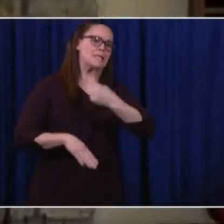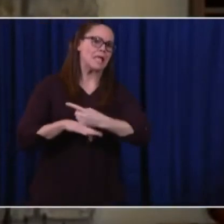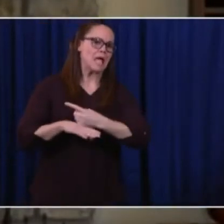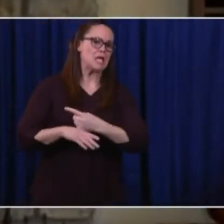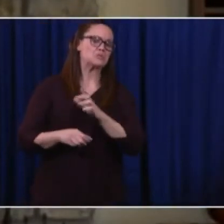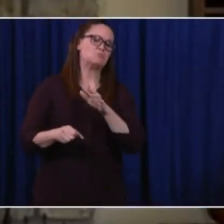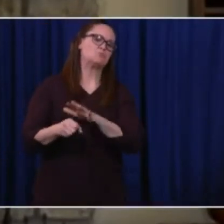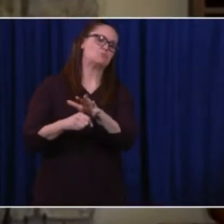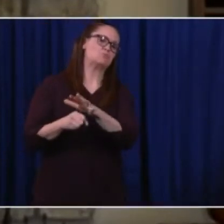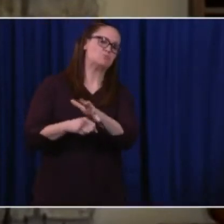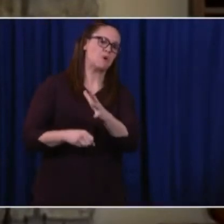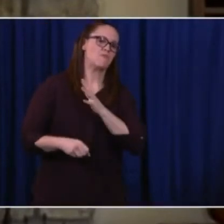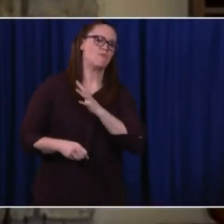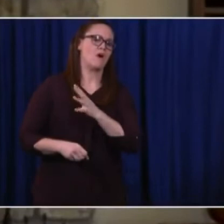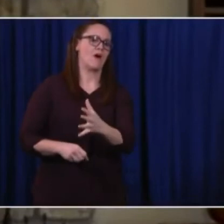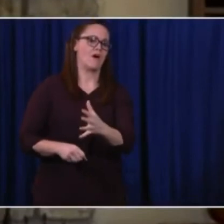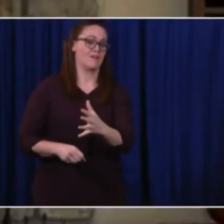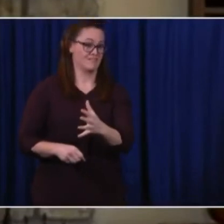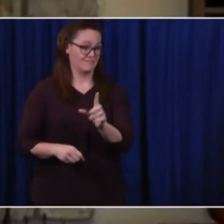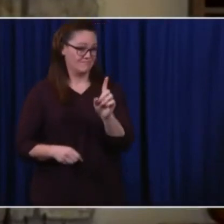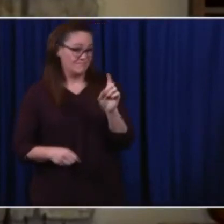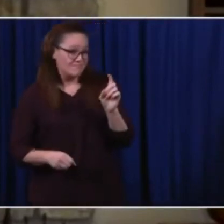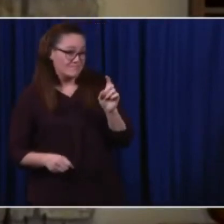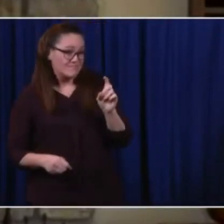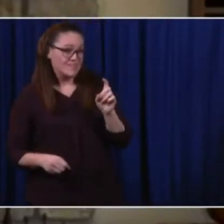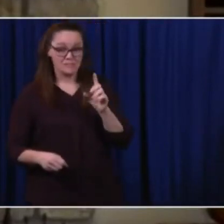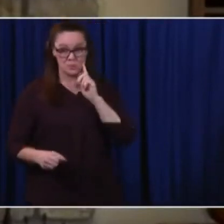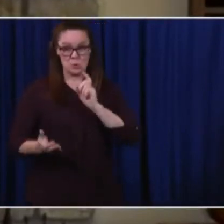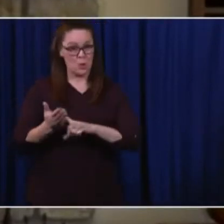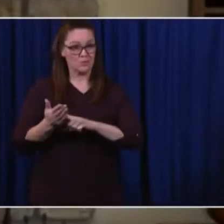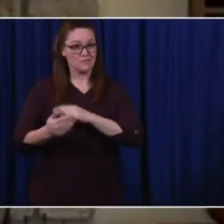comes to how quickly our hospitals are filling up?